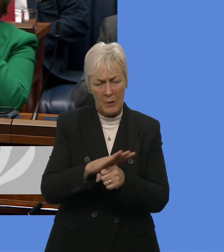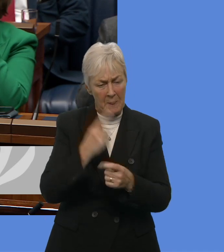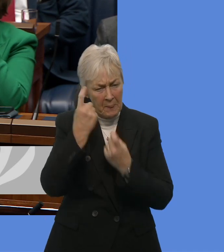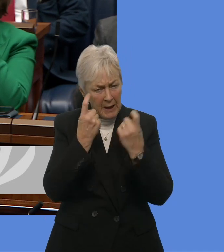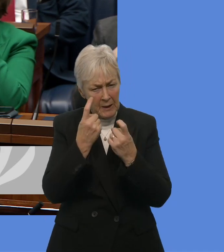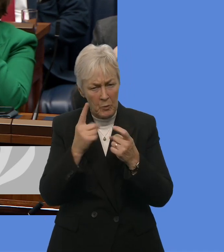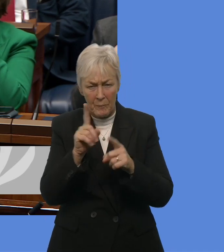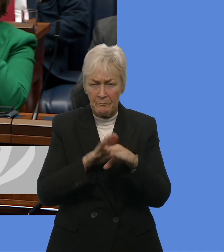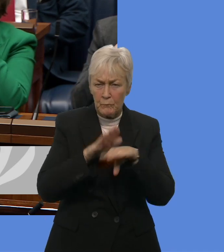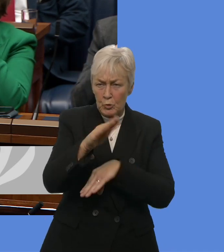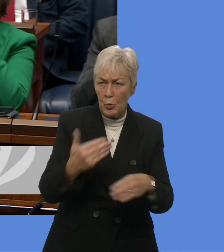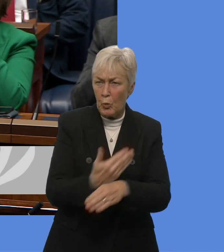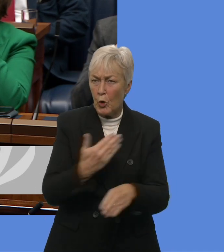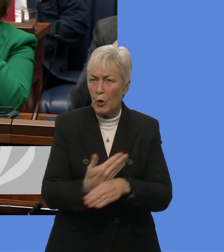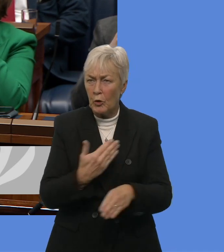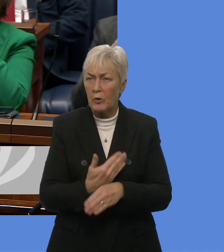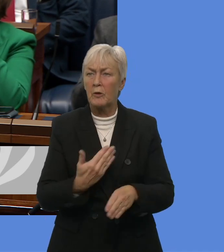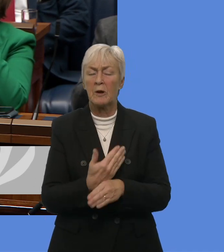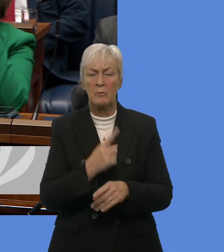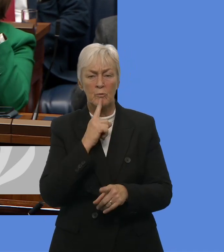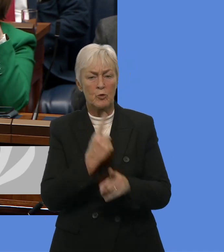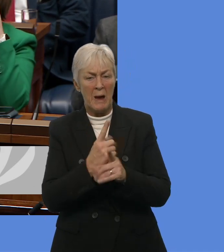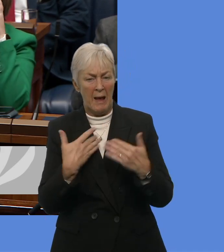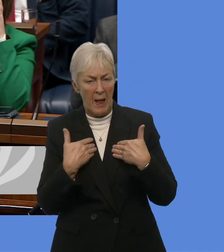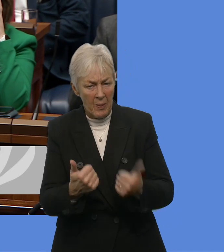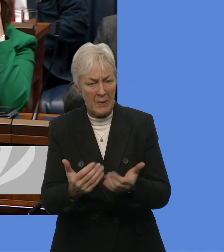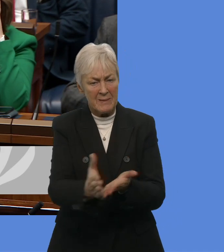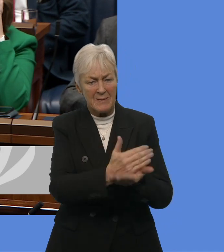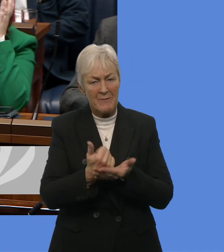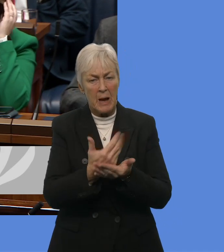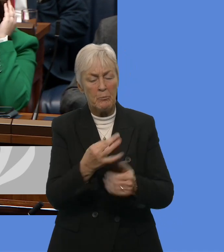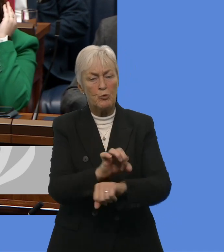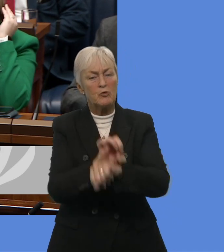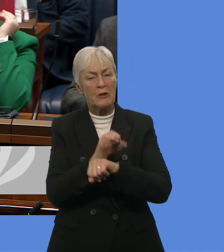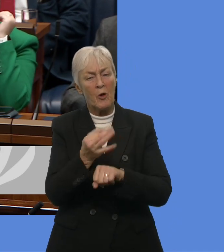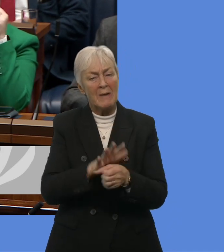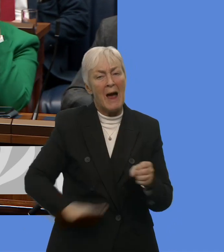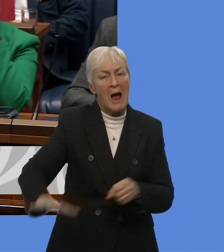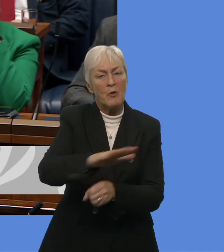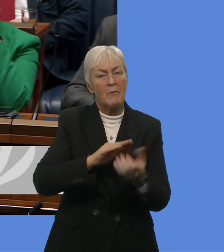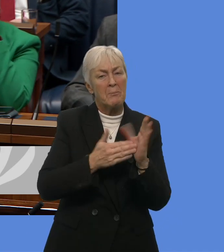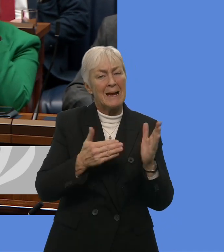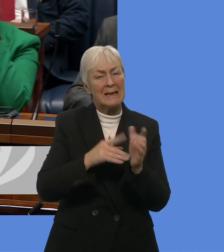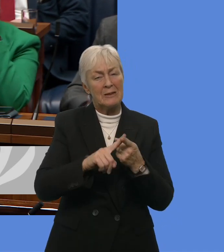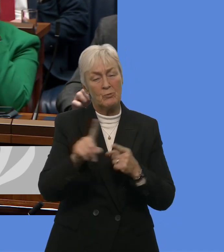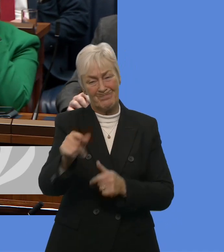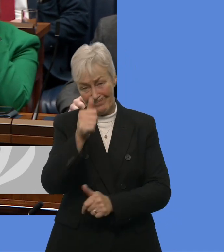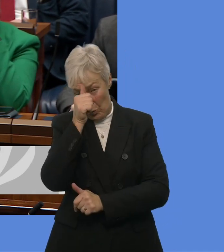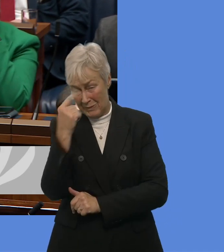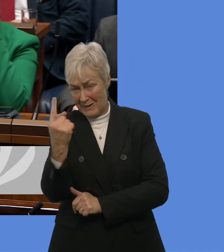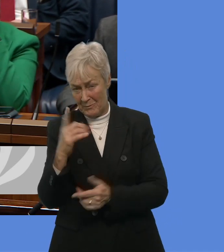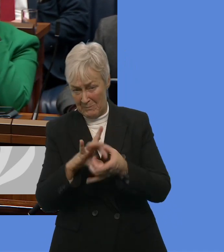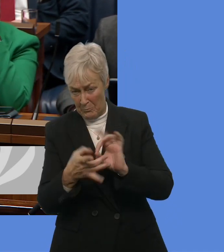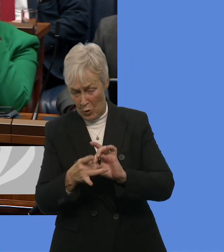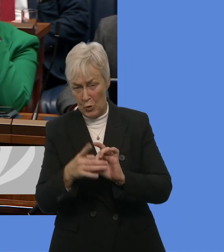works that would be required, most of those to do with the health and safety and the protection of the site. As a member will be aware, the budget of